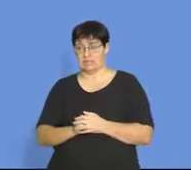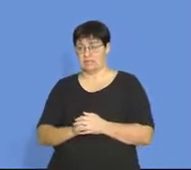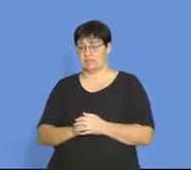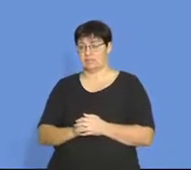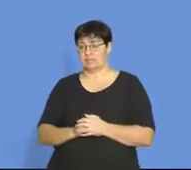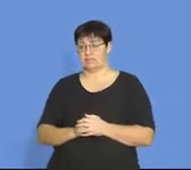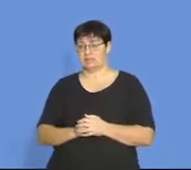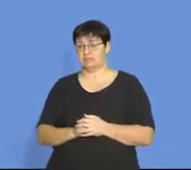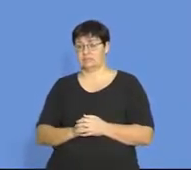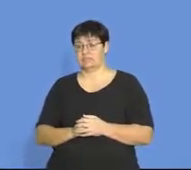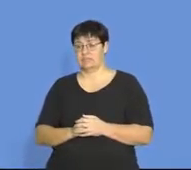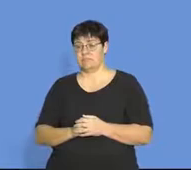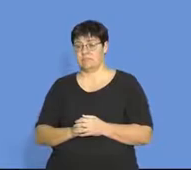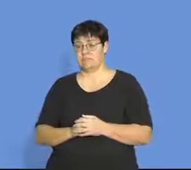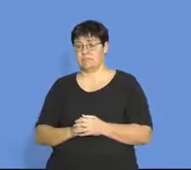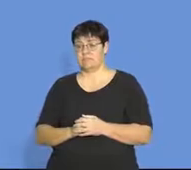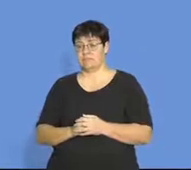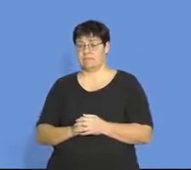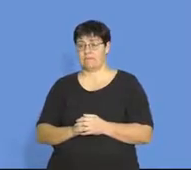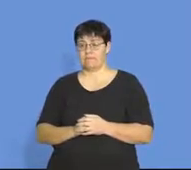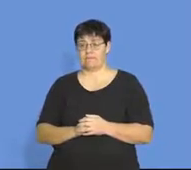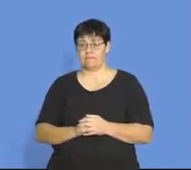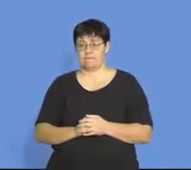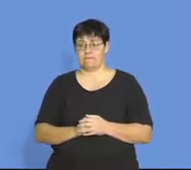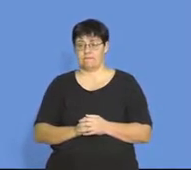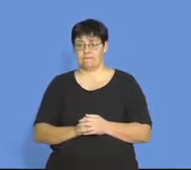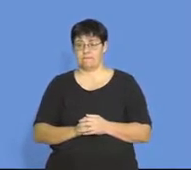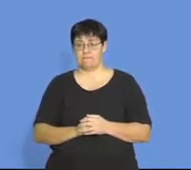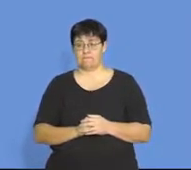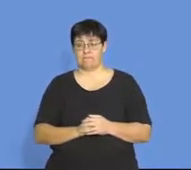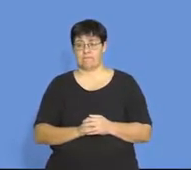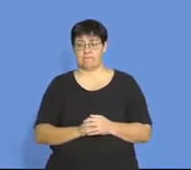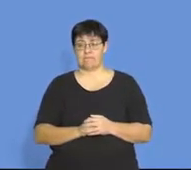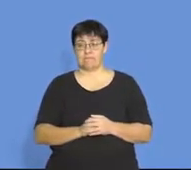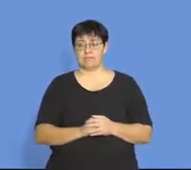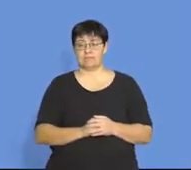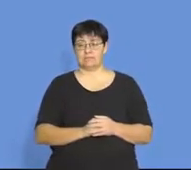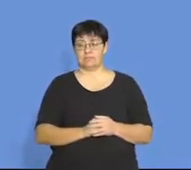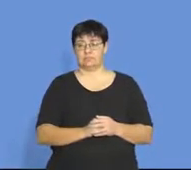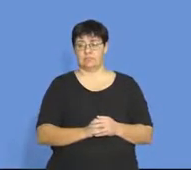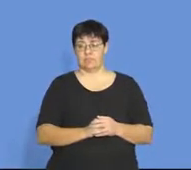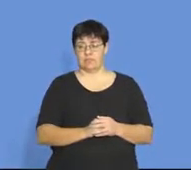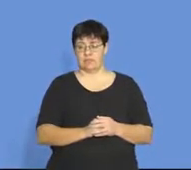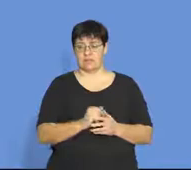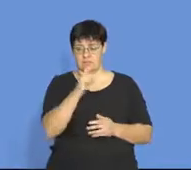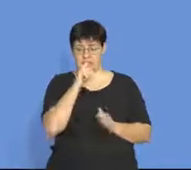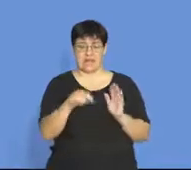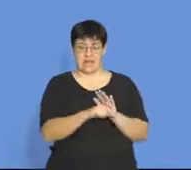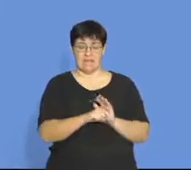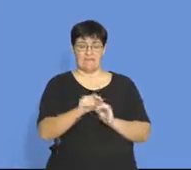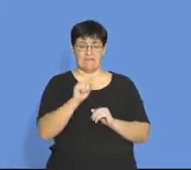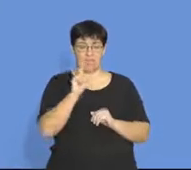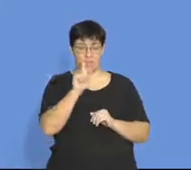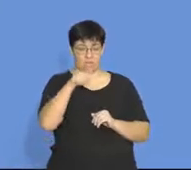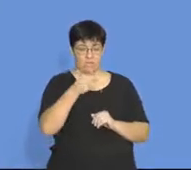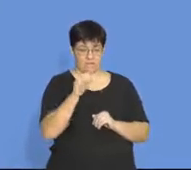right? So it means this is negative 2 and negative 3. The second solution, you can